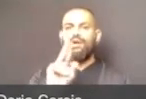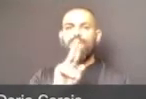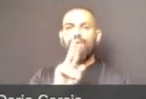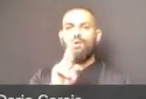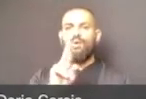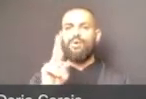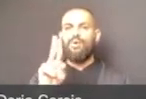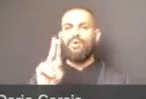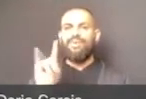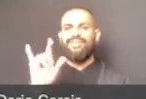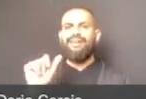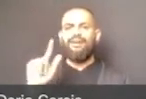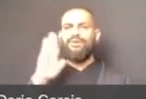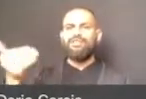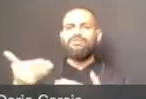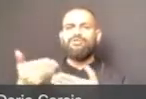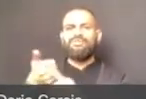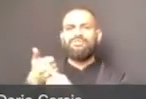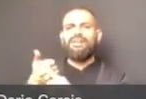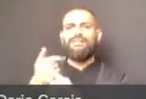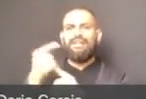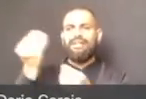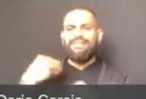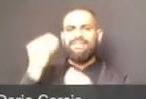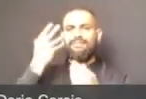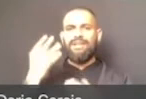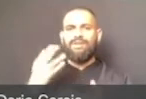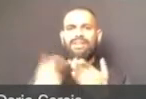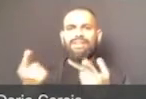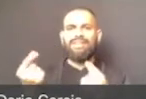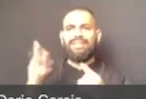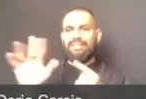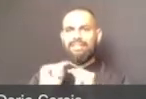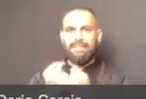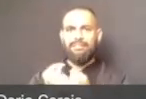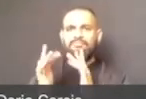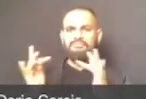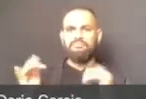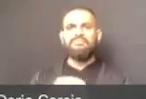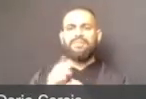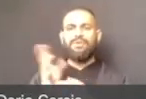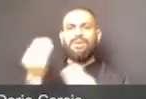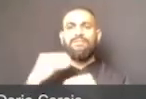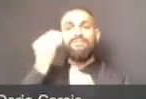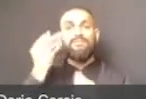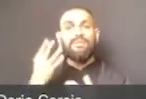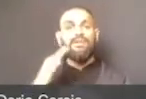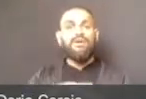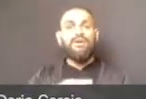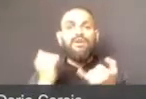also introduce himself, give us a little information as to what he does, he and his team. And then he's going to give us some information on current